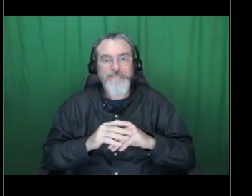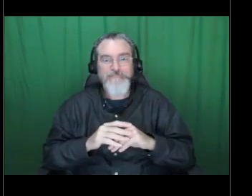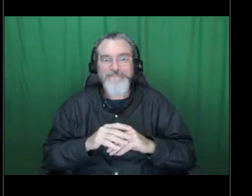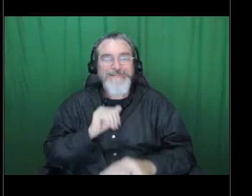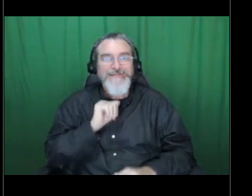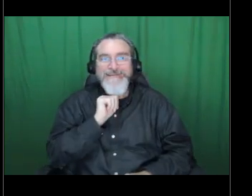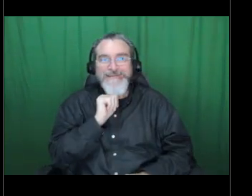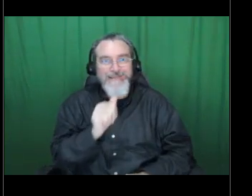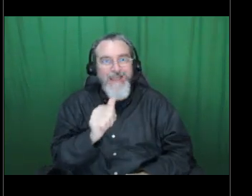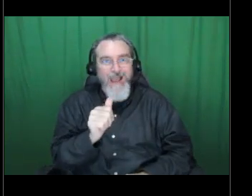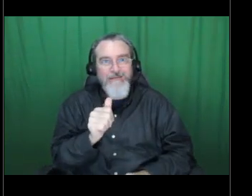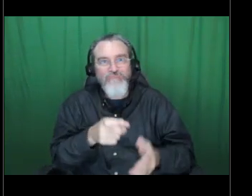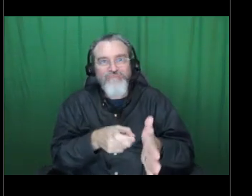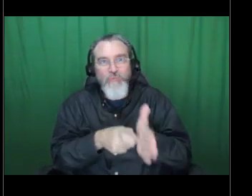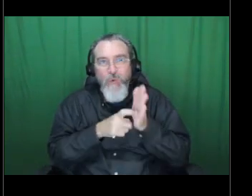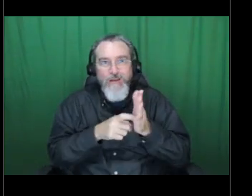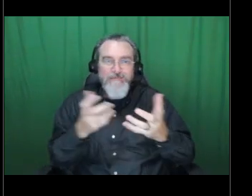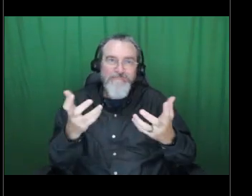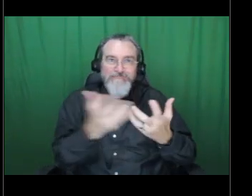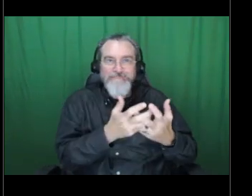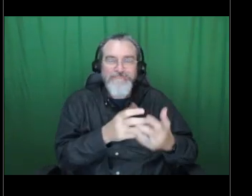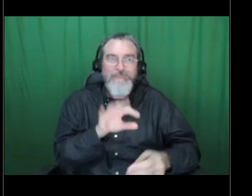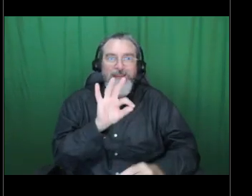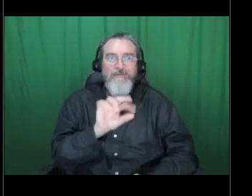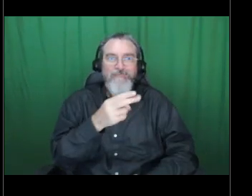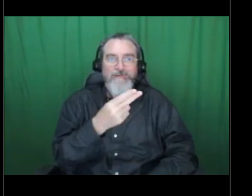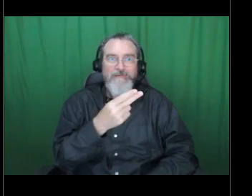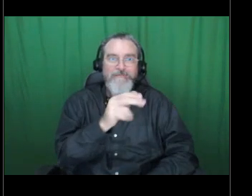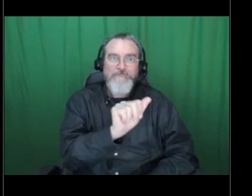not covered under the FHA.